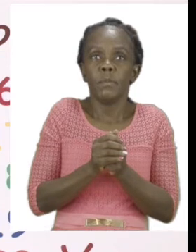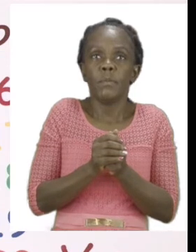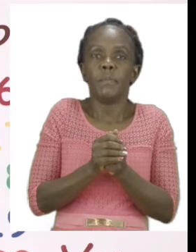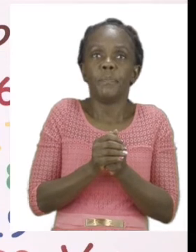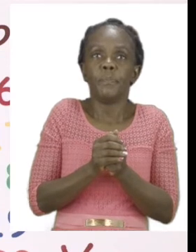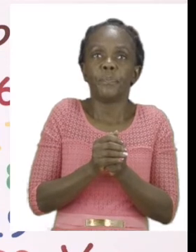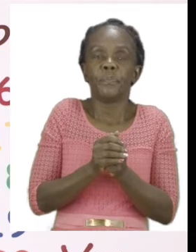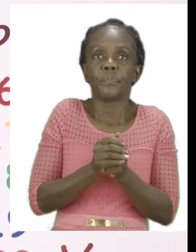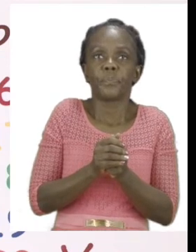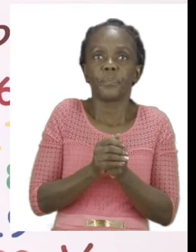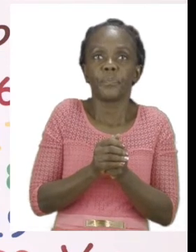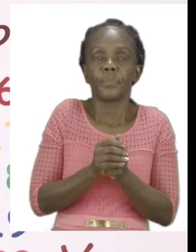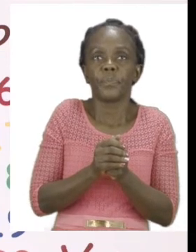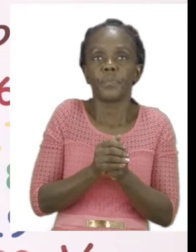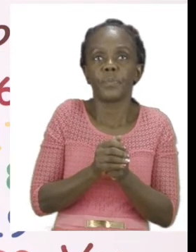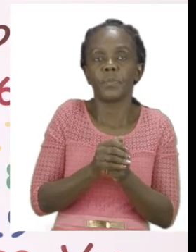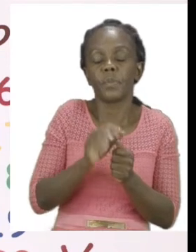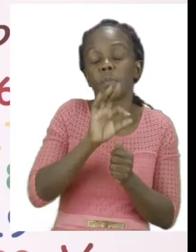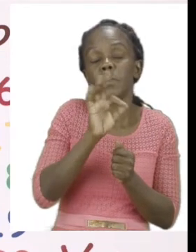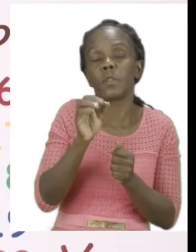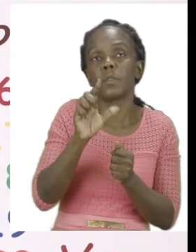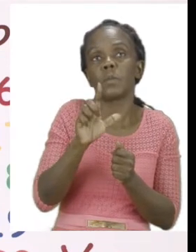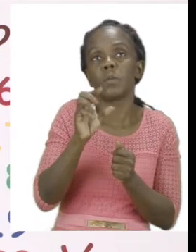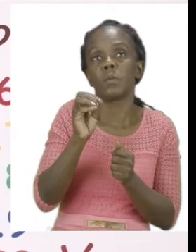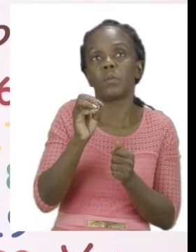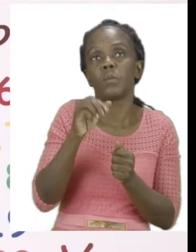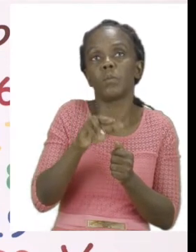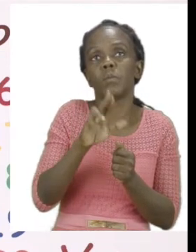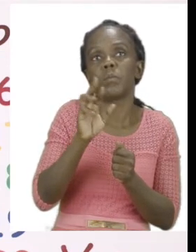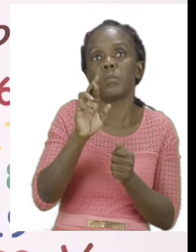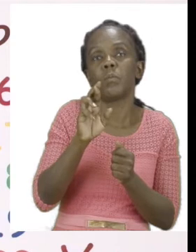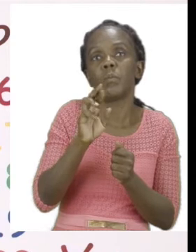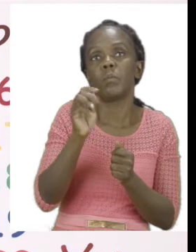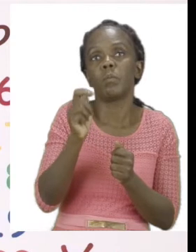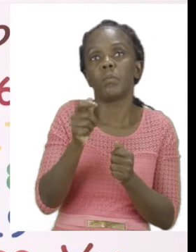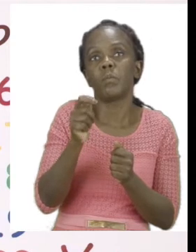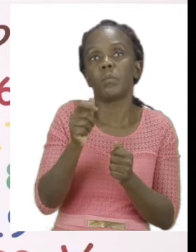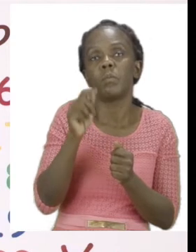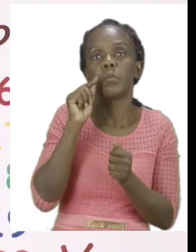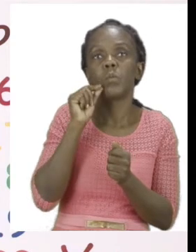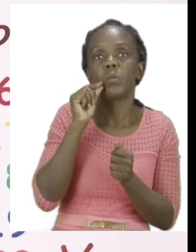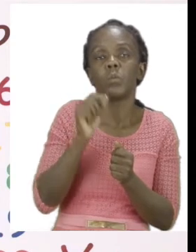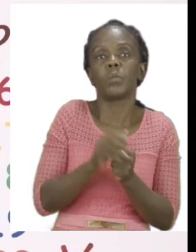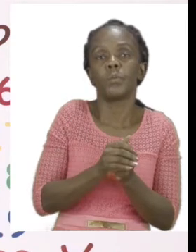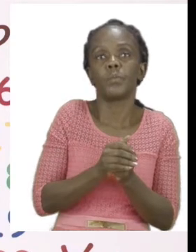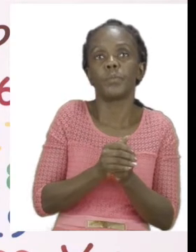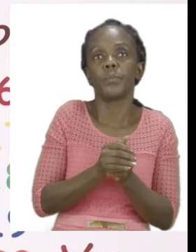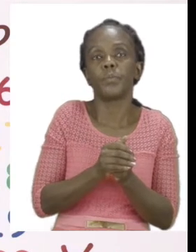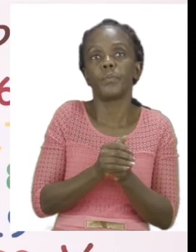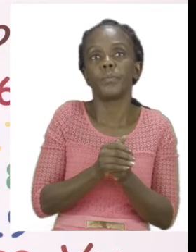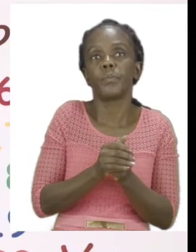here my flour, rice and sugar. And each one